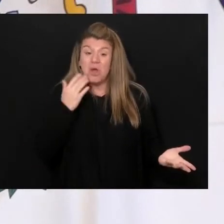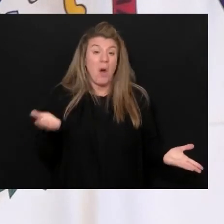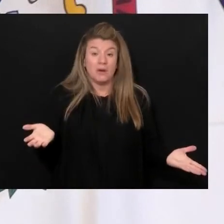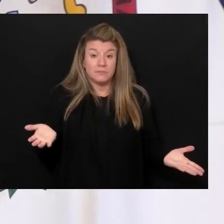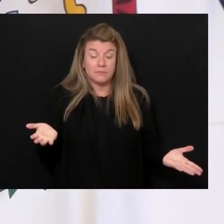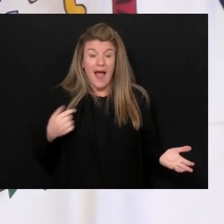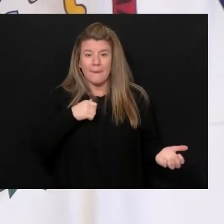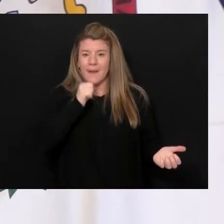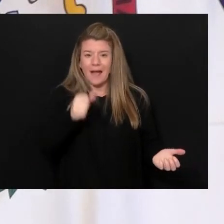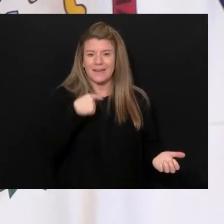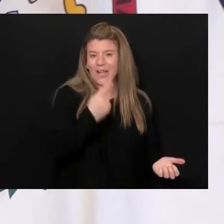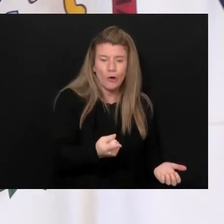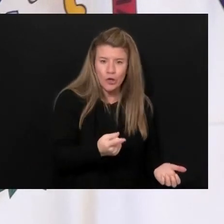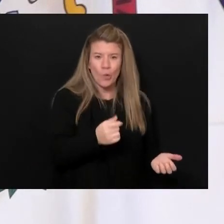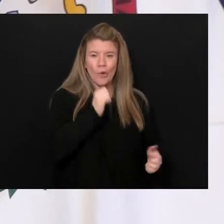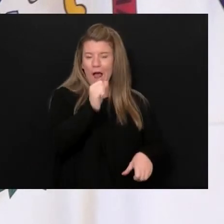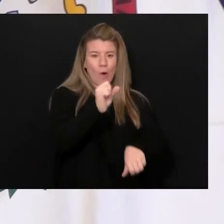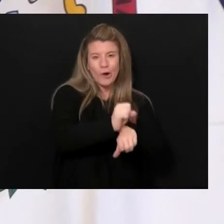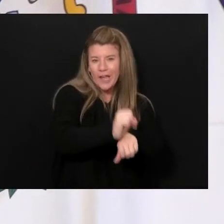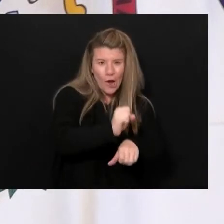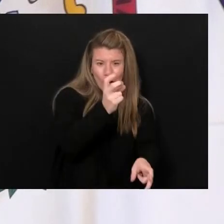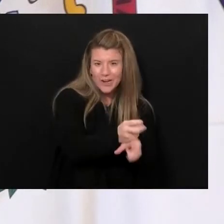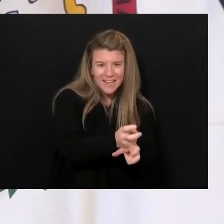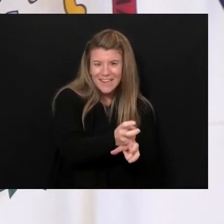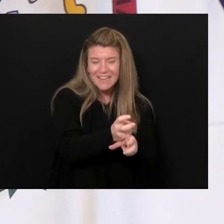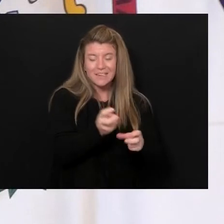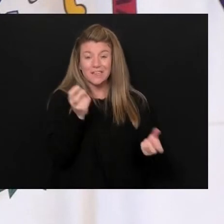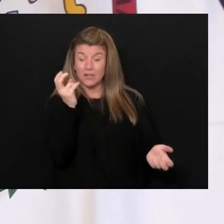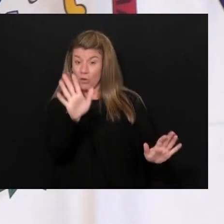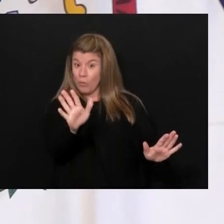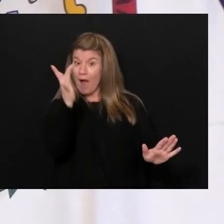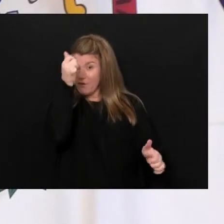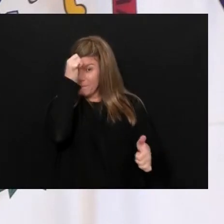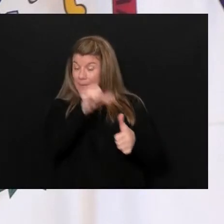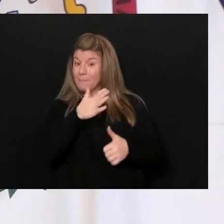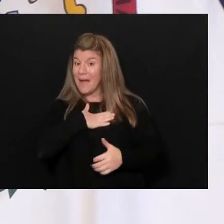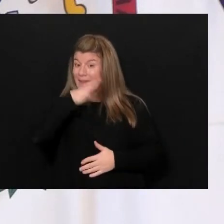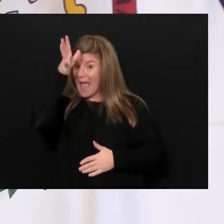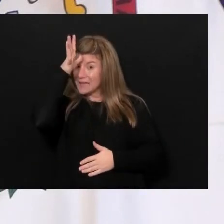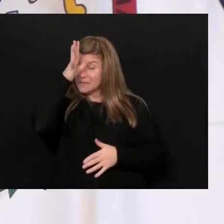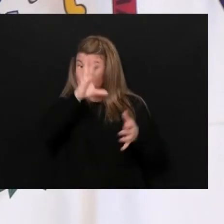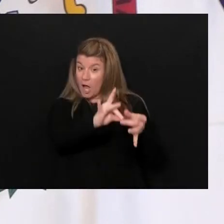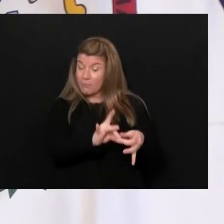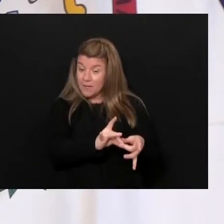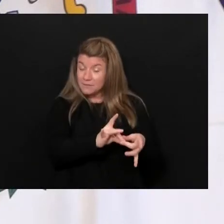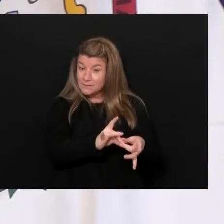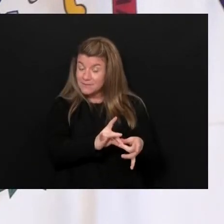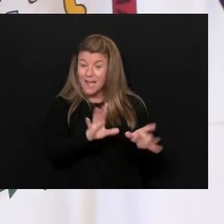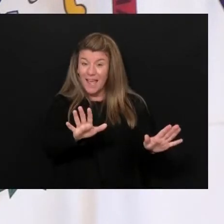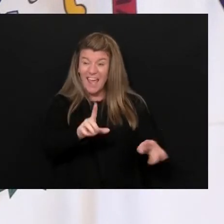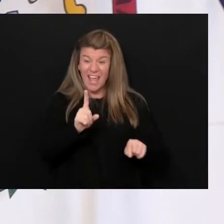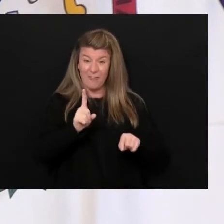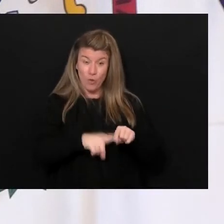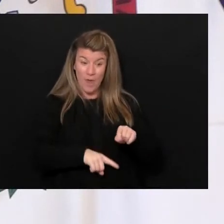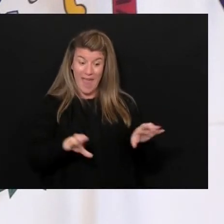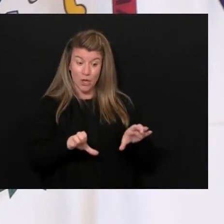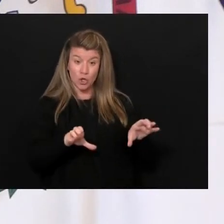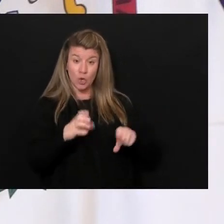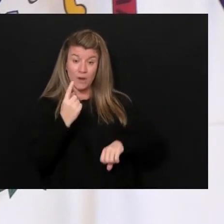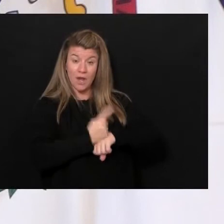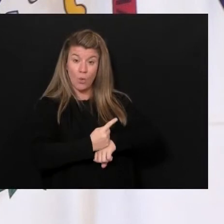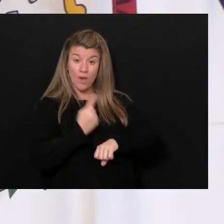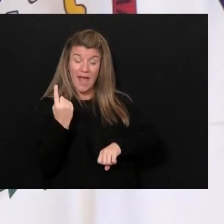how hard we're working, because my dad used to always say, and you've heard me say it before, son, if you can't get it done in 24 hours a day, you got